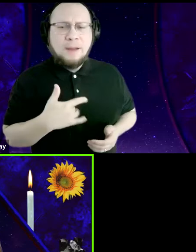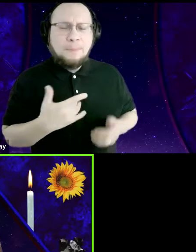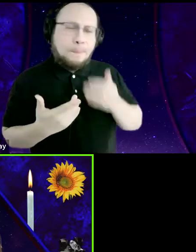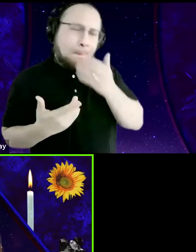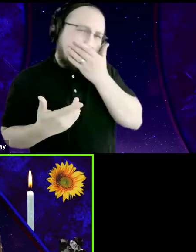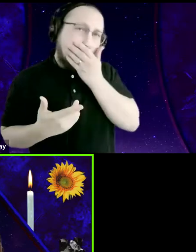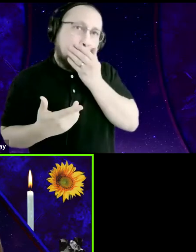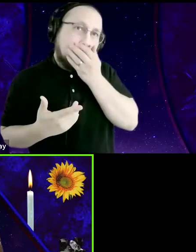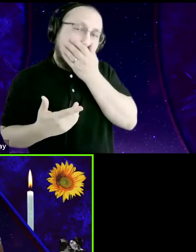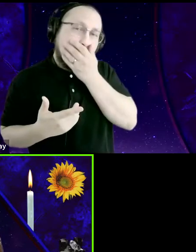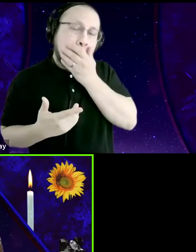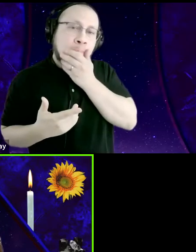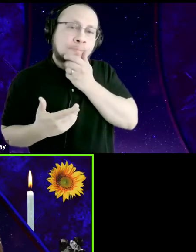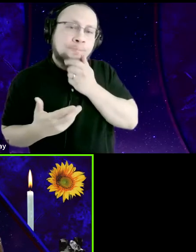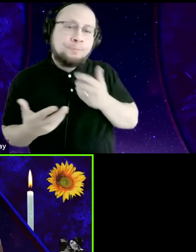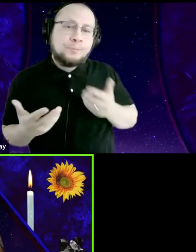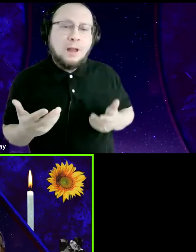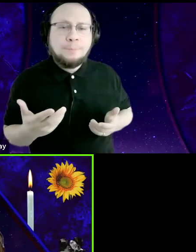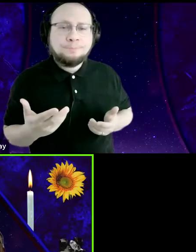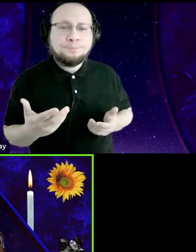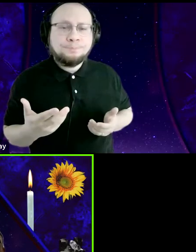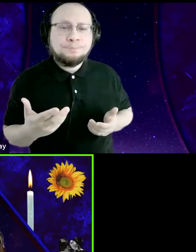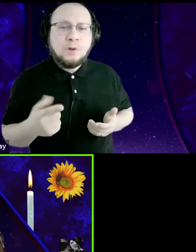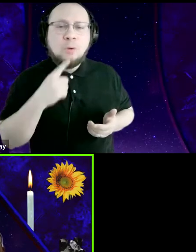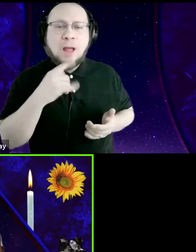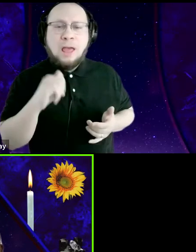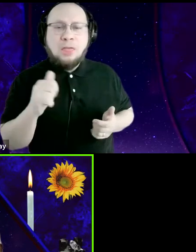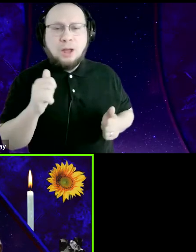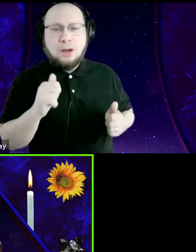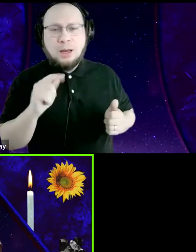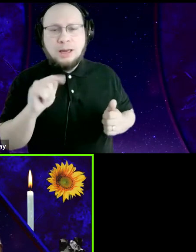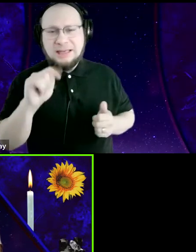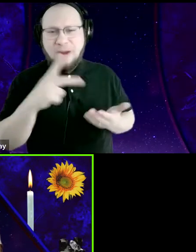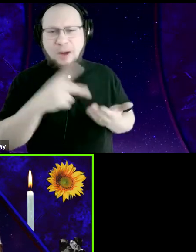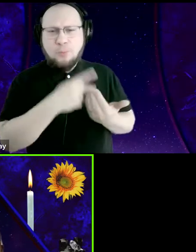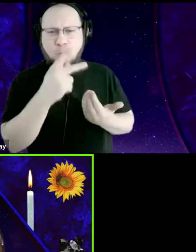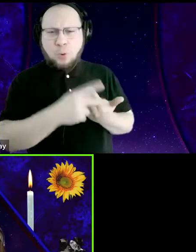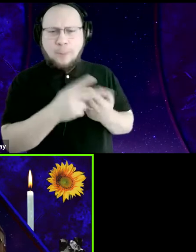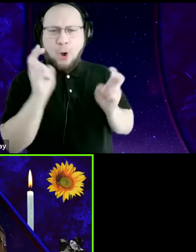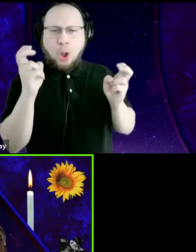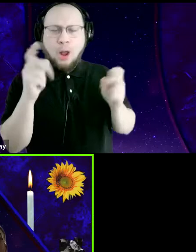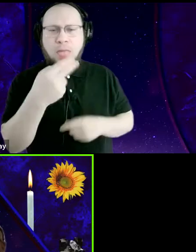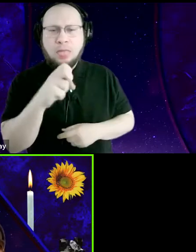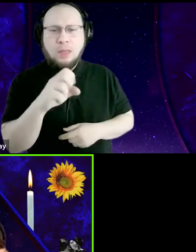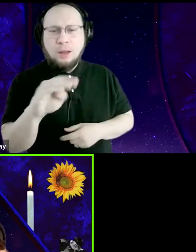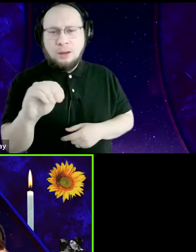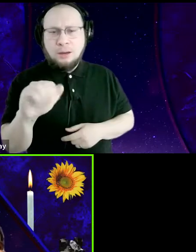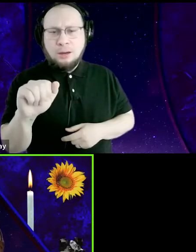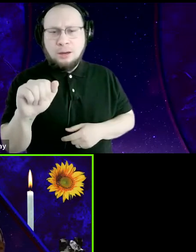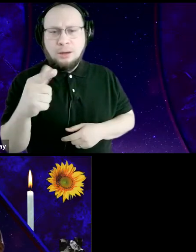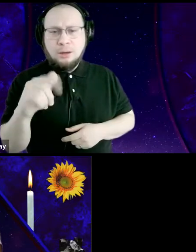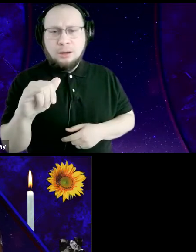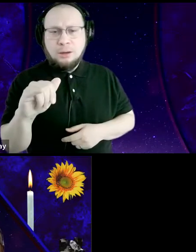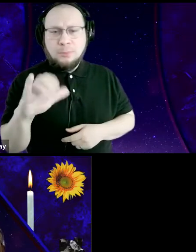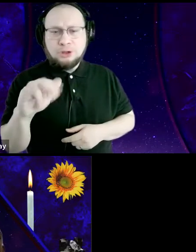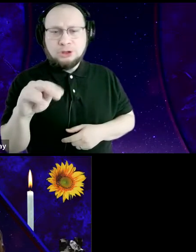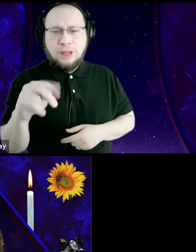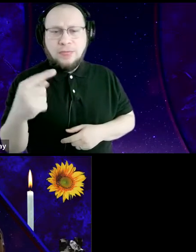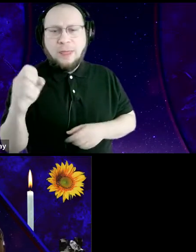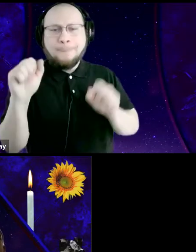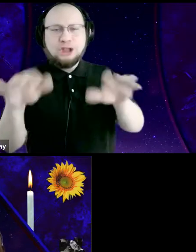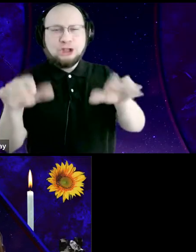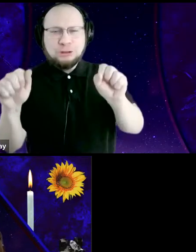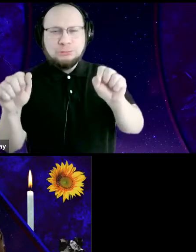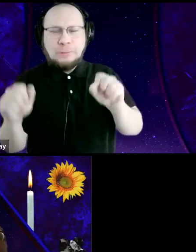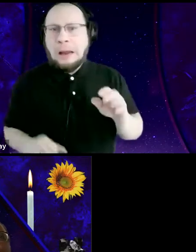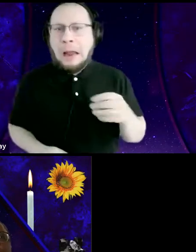love, but I was thinking about the show, The Magicians, you know, as we talk about. Have you watched it at all? I've heard of it, but I've never watched